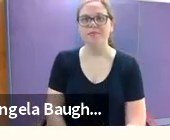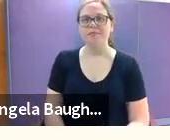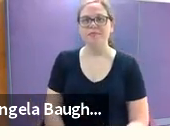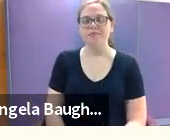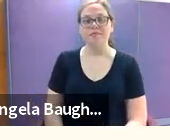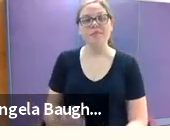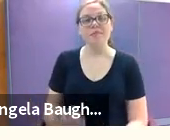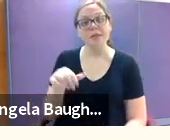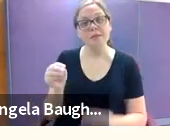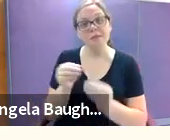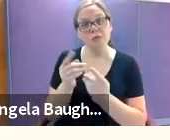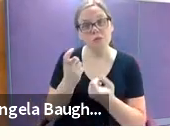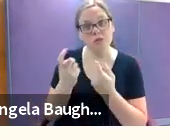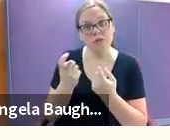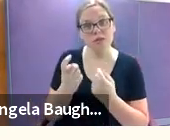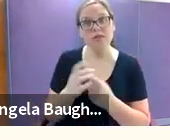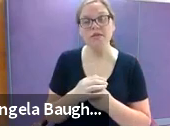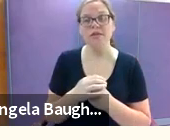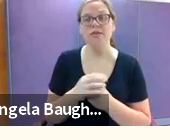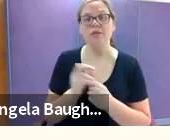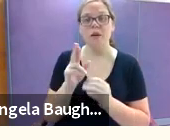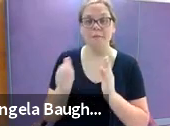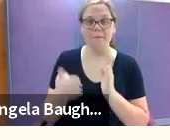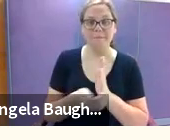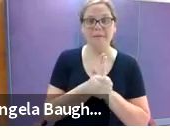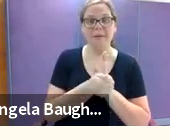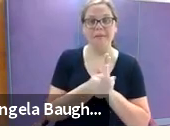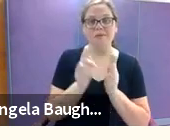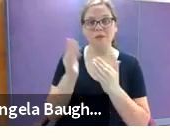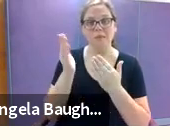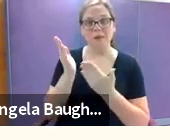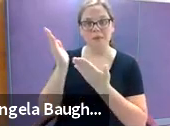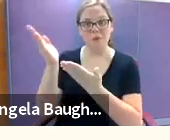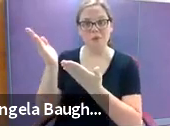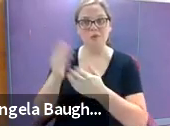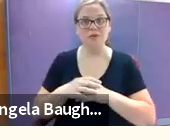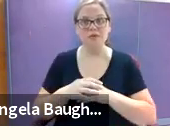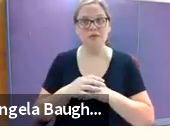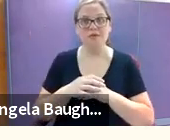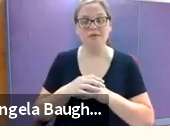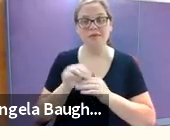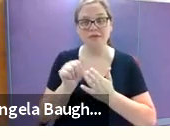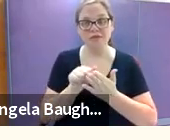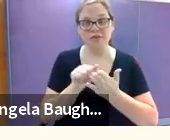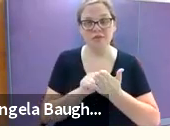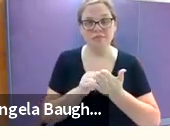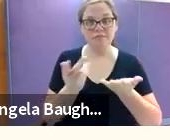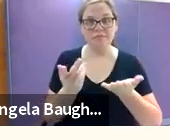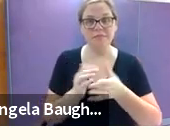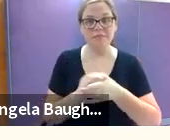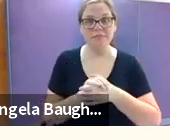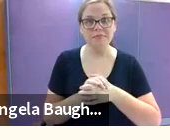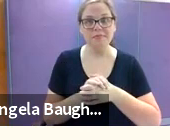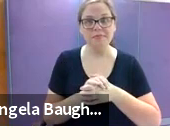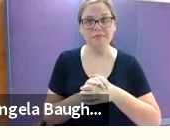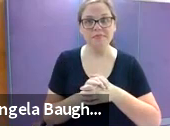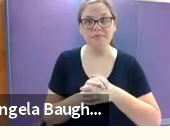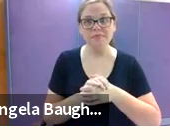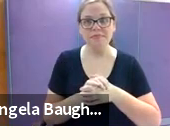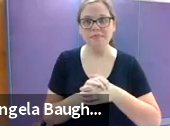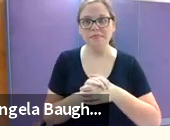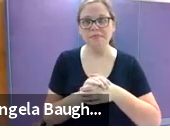Any other questions or amendments to the proposed agenda? Make a